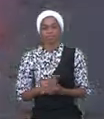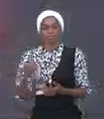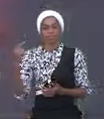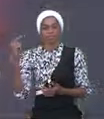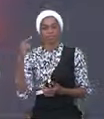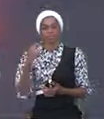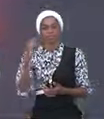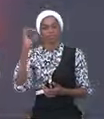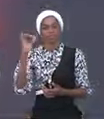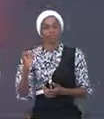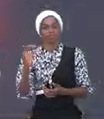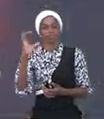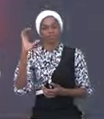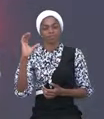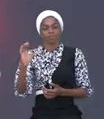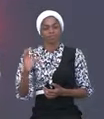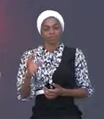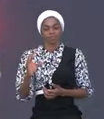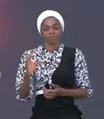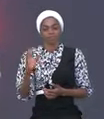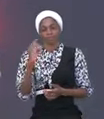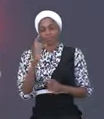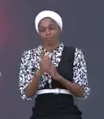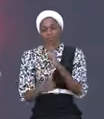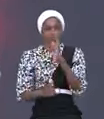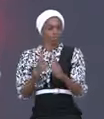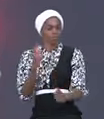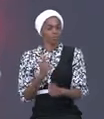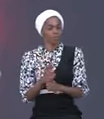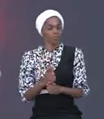GYC, Global Youth Convocation,